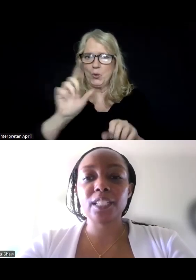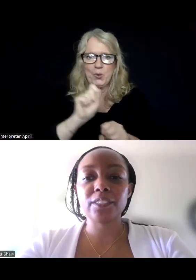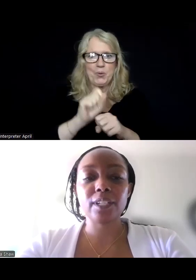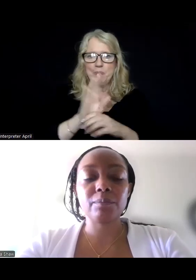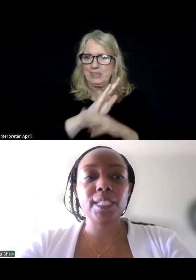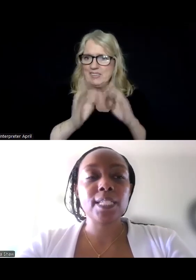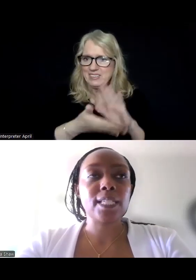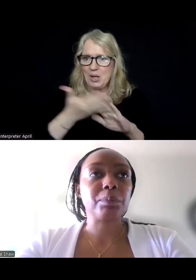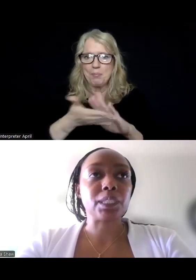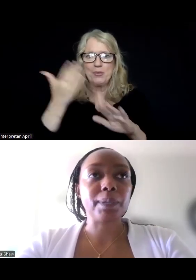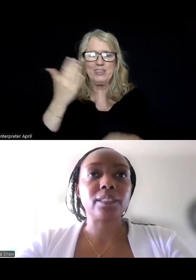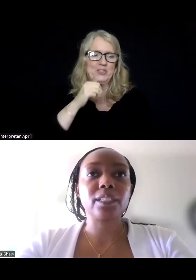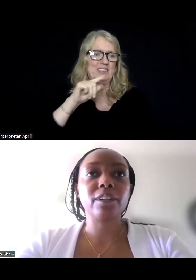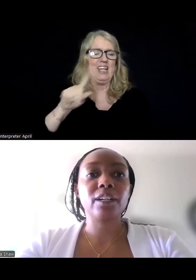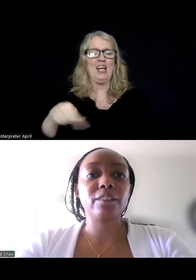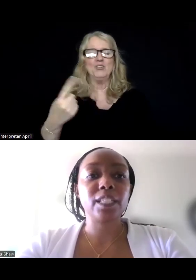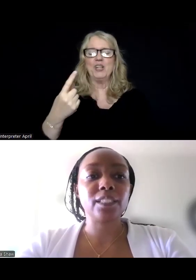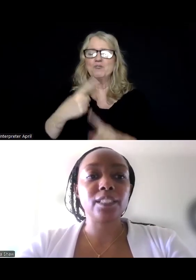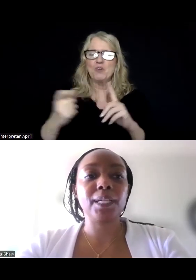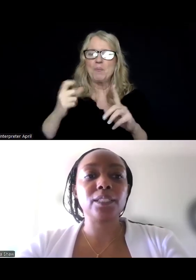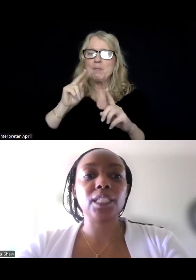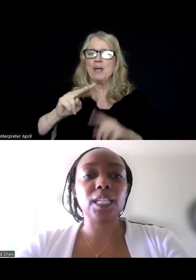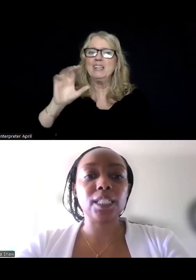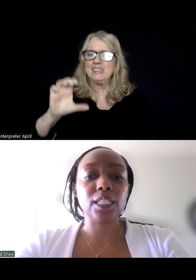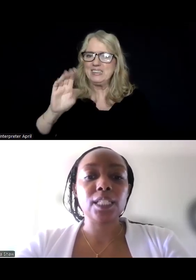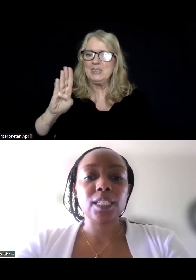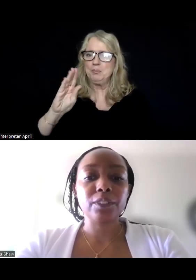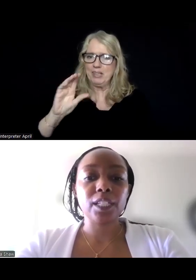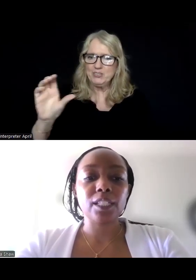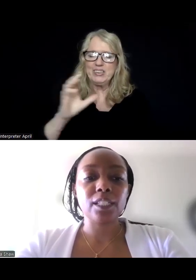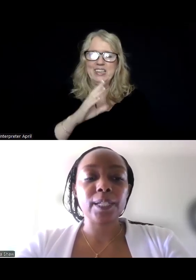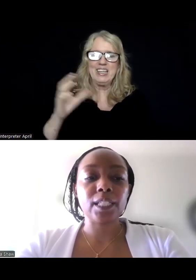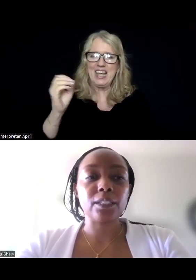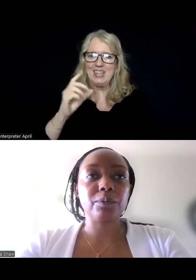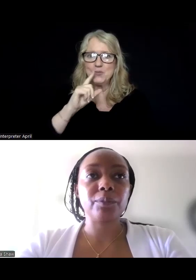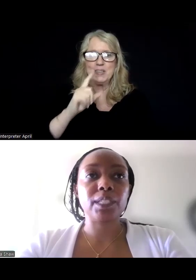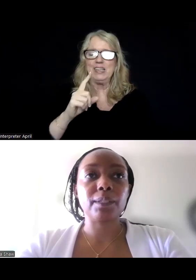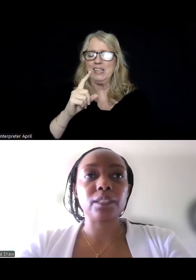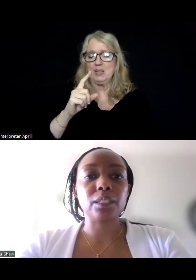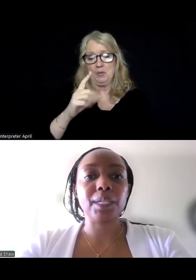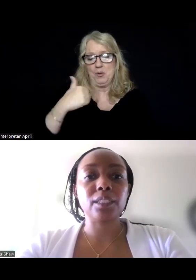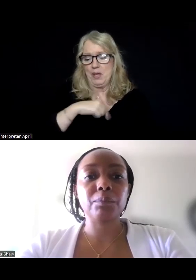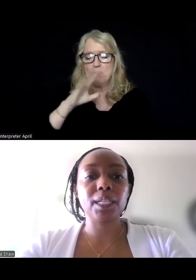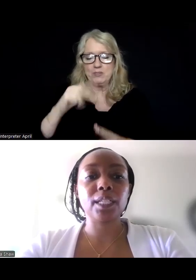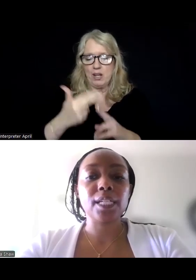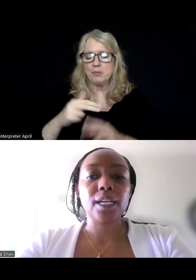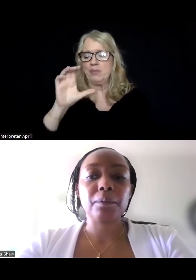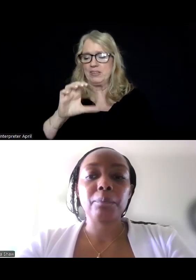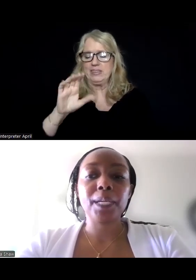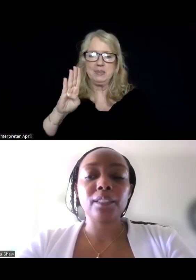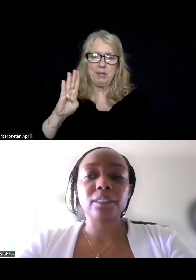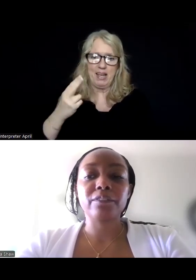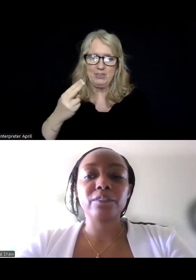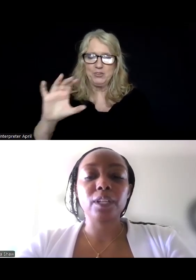not just from the perspective of the CCBHC and really that, I think that we talk about the CCBHC being